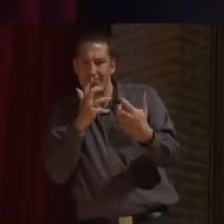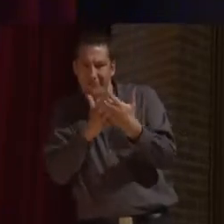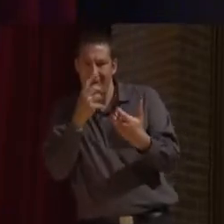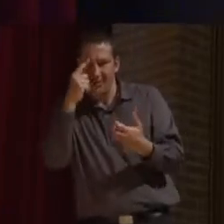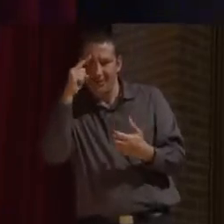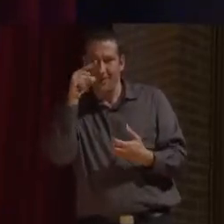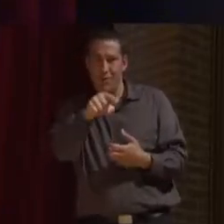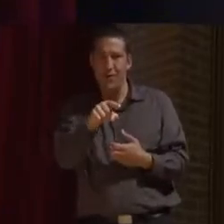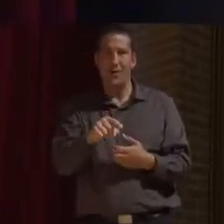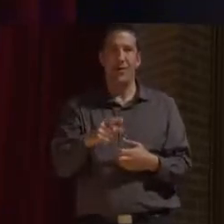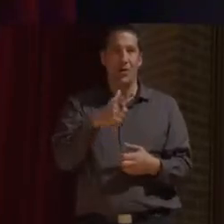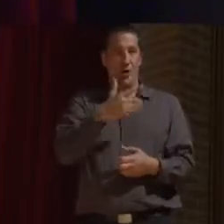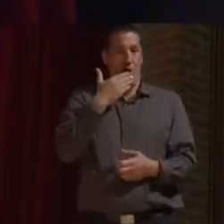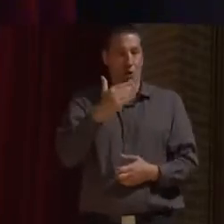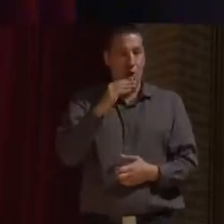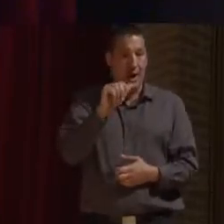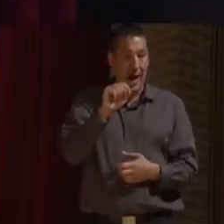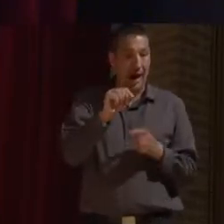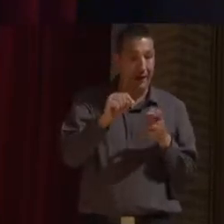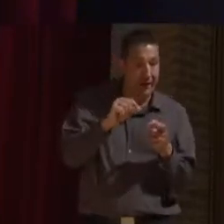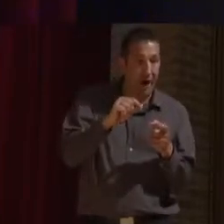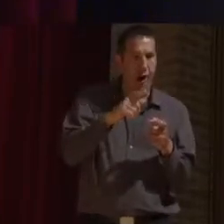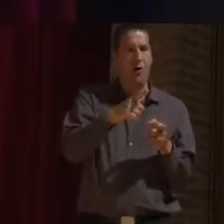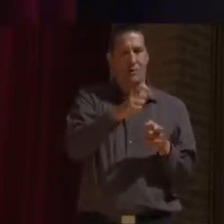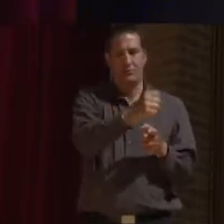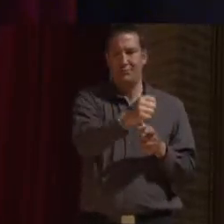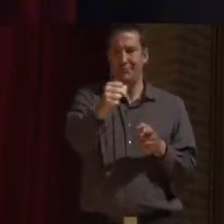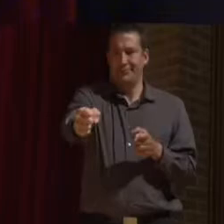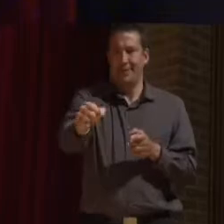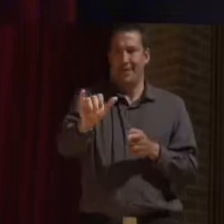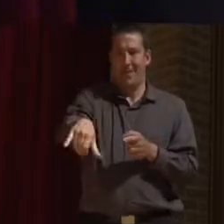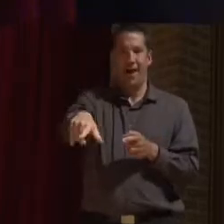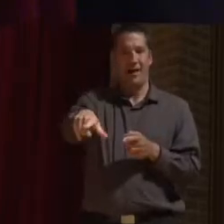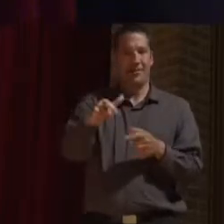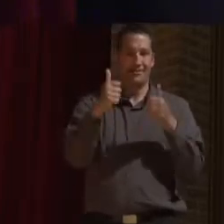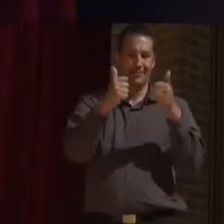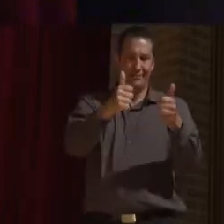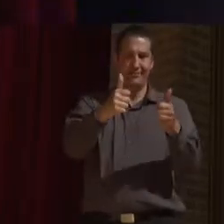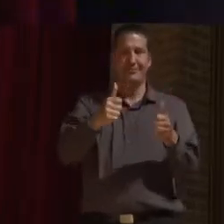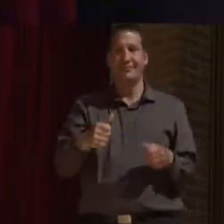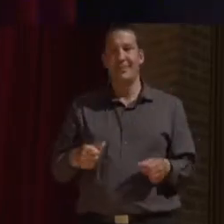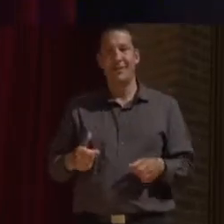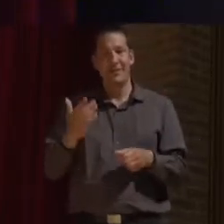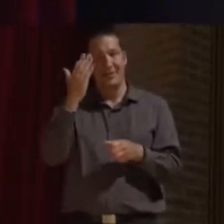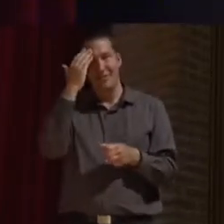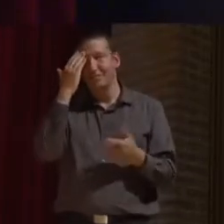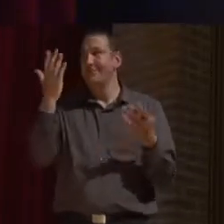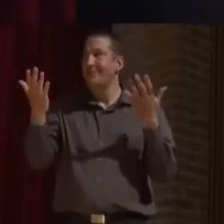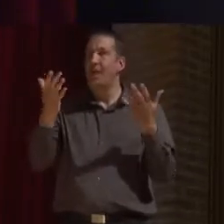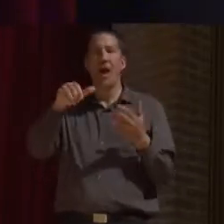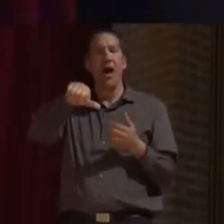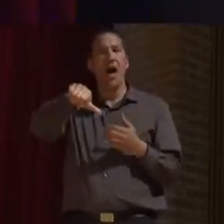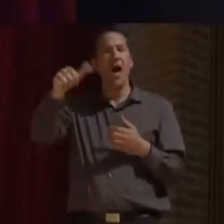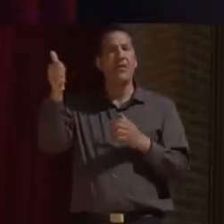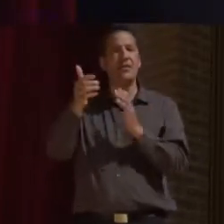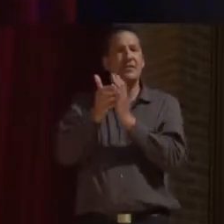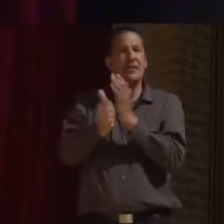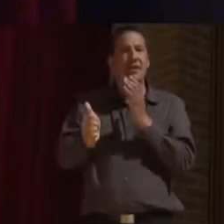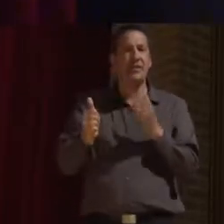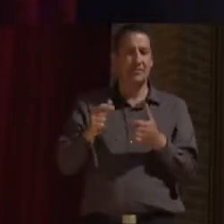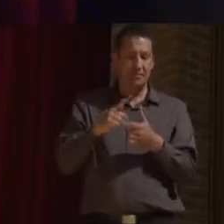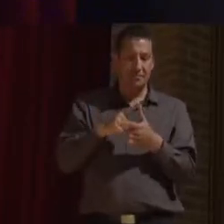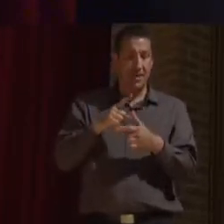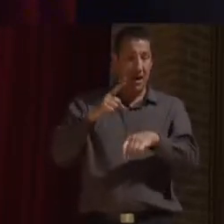identifying those. What other universal skills? we heard some of the basics, being on